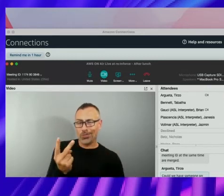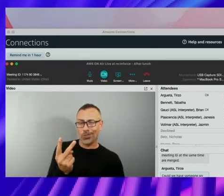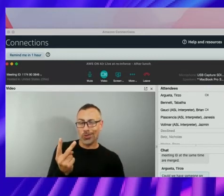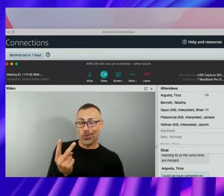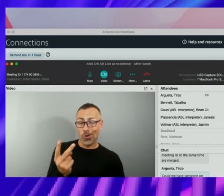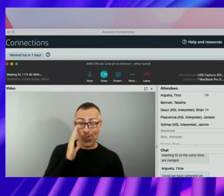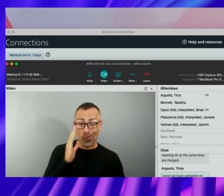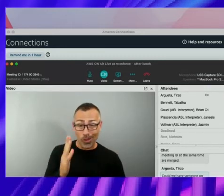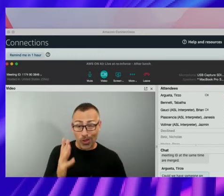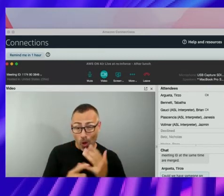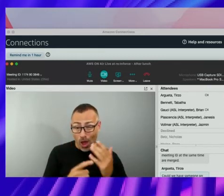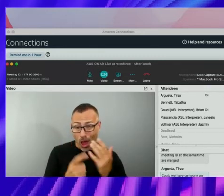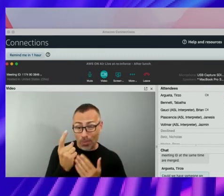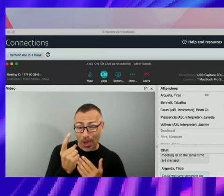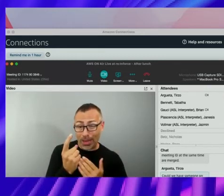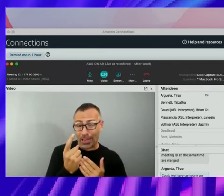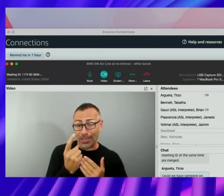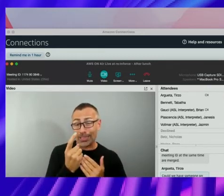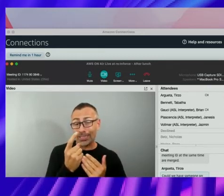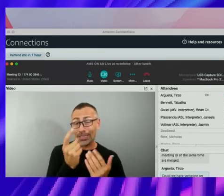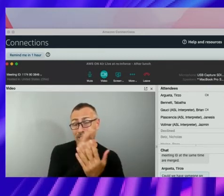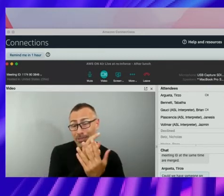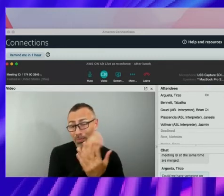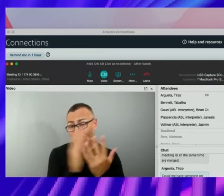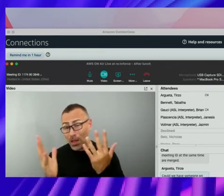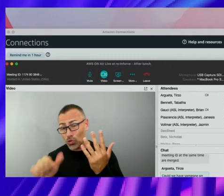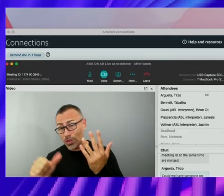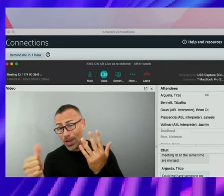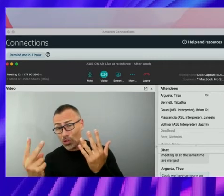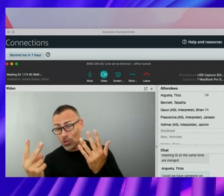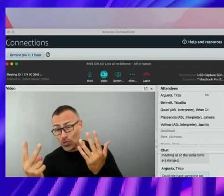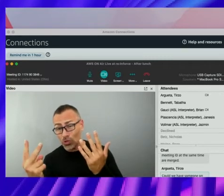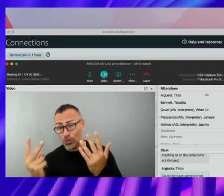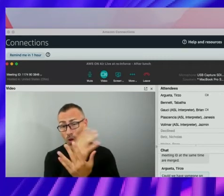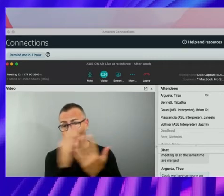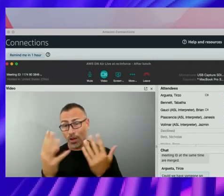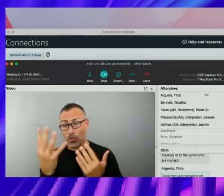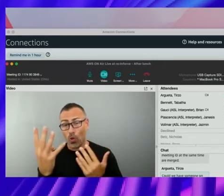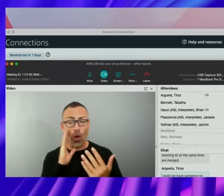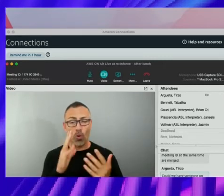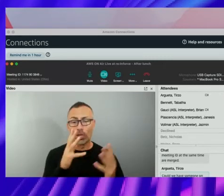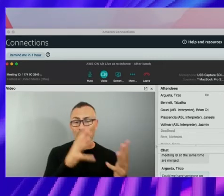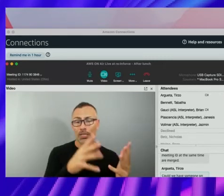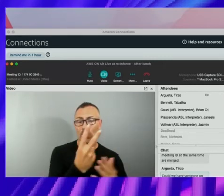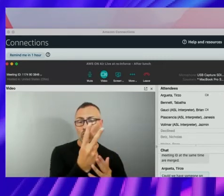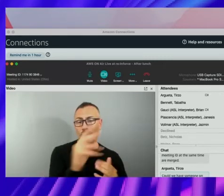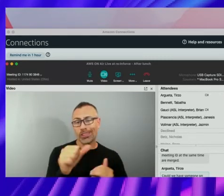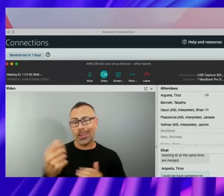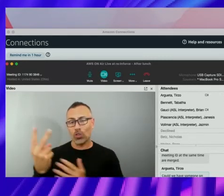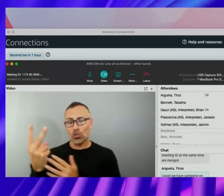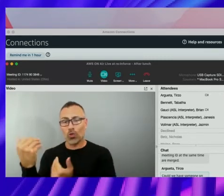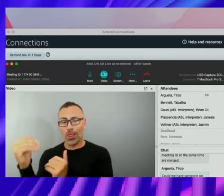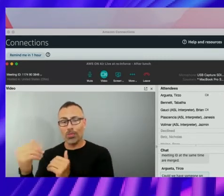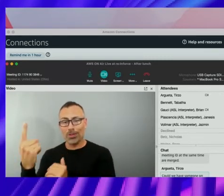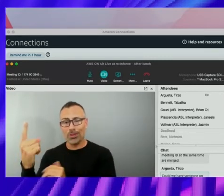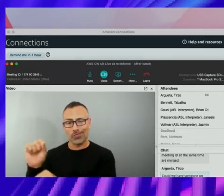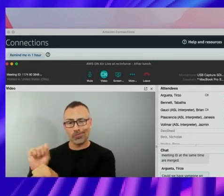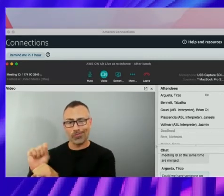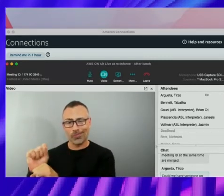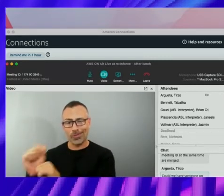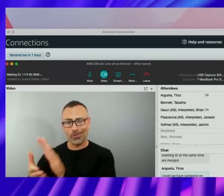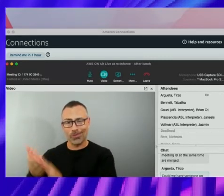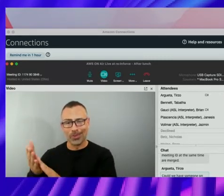would it leave it at 2 and then leave the other 2 to do other work? You can tell that we're learning in this whole system.